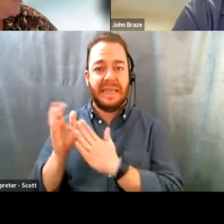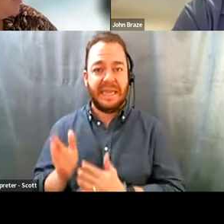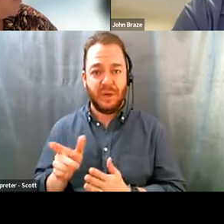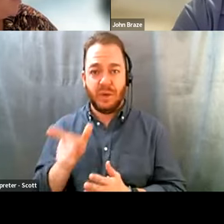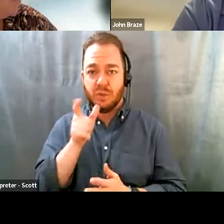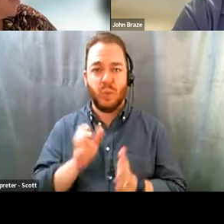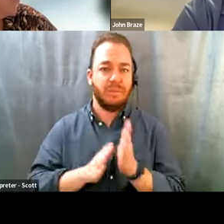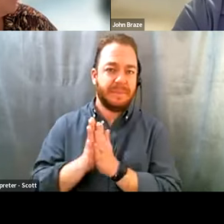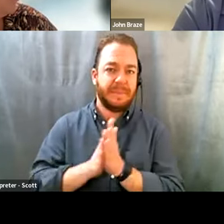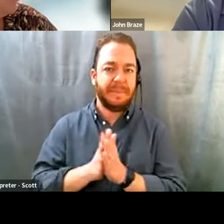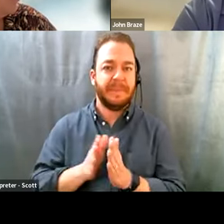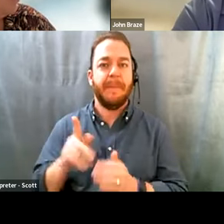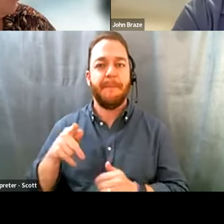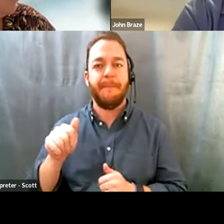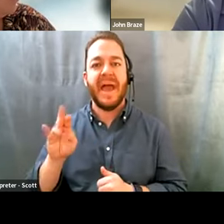were passionate